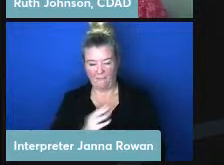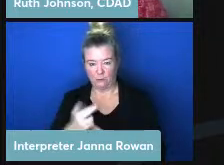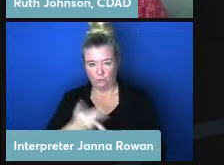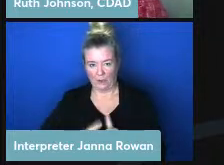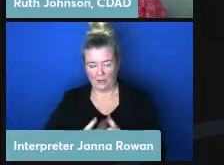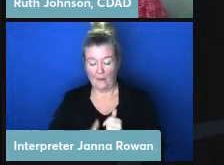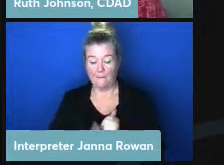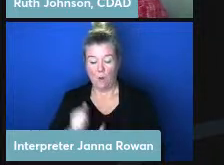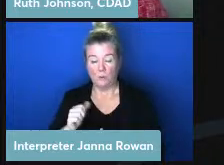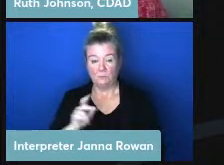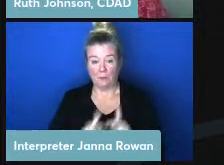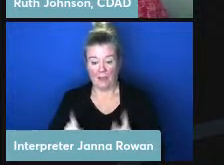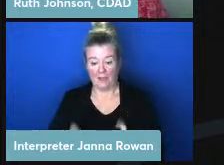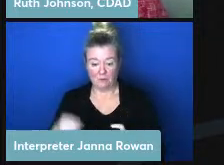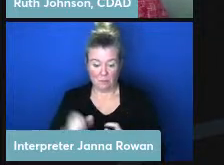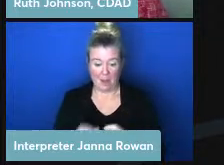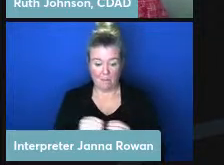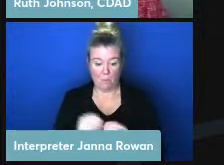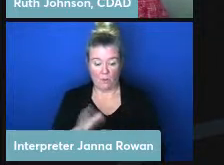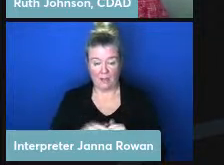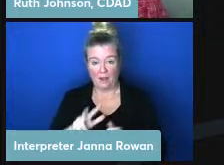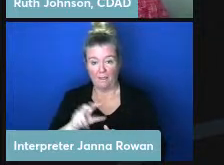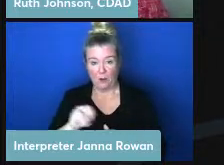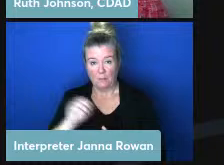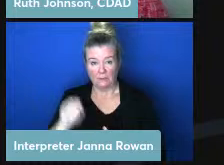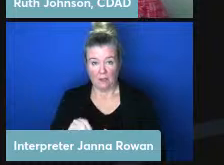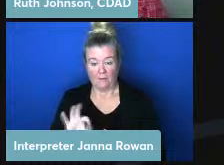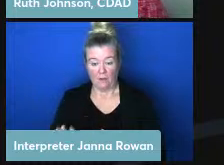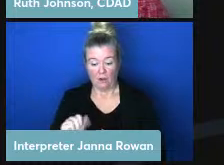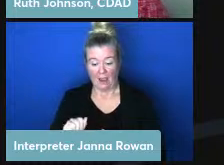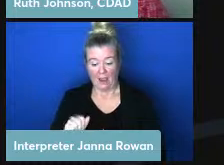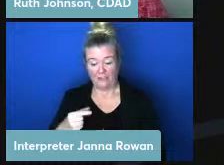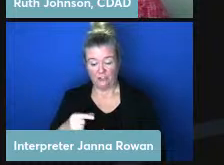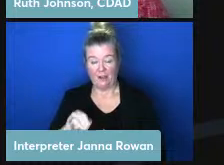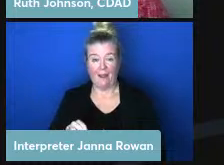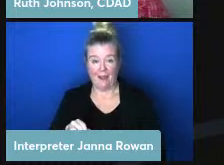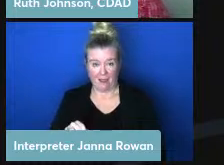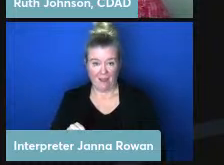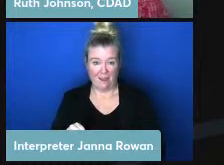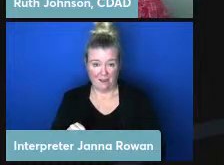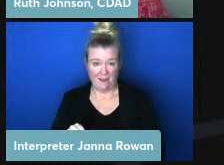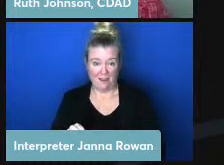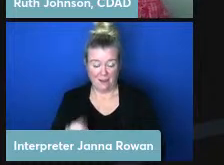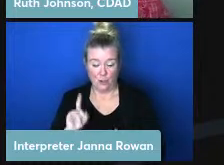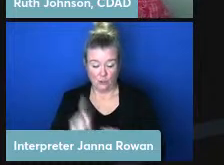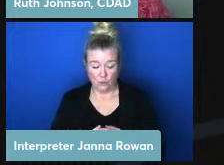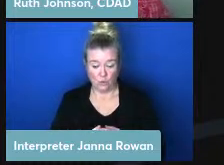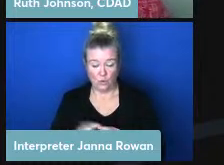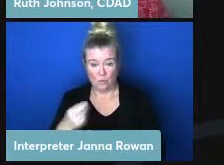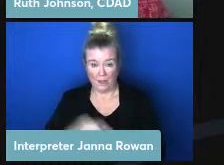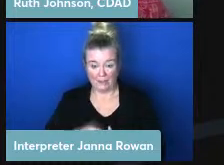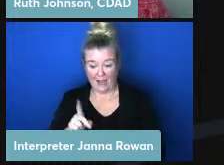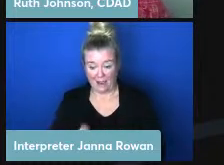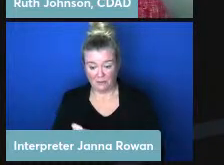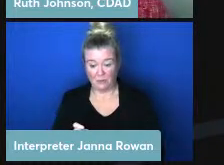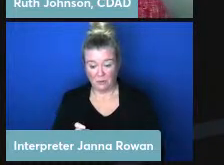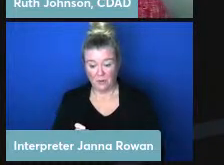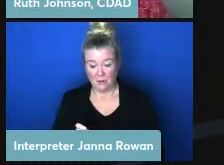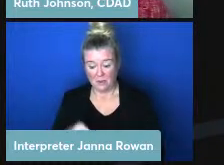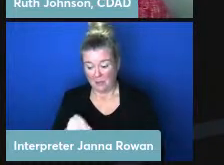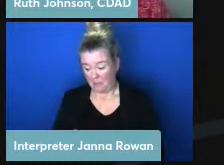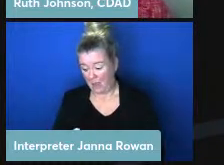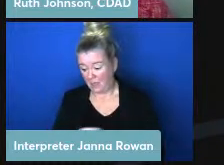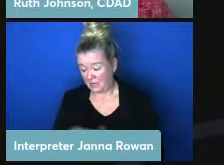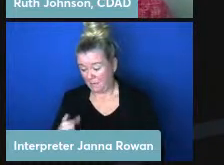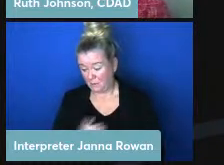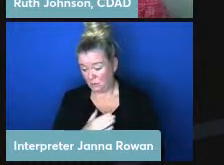most tenants have to pay more than 30% of their adjusted income towards their rent. So they have to make up the difference between the